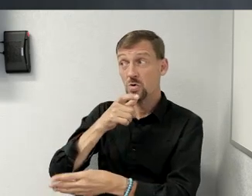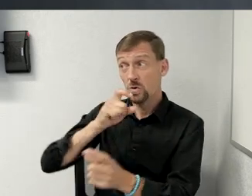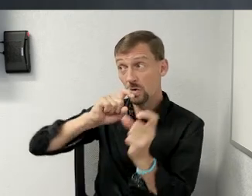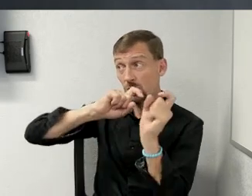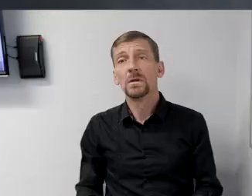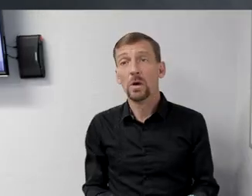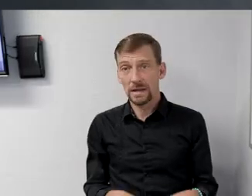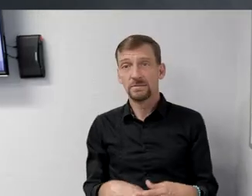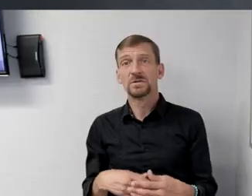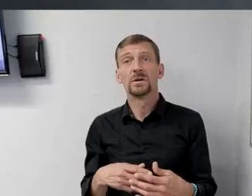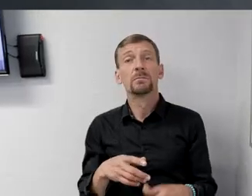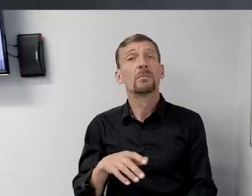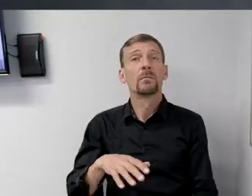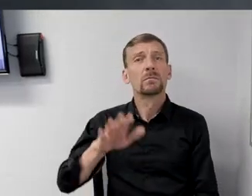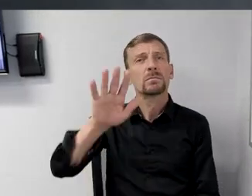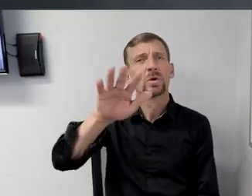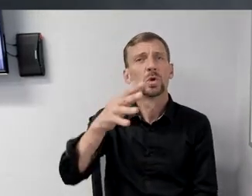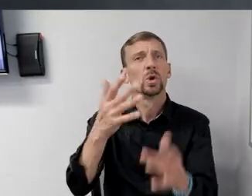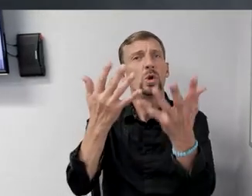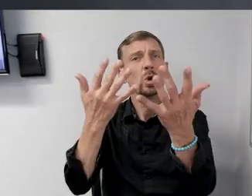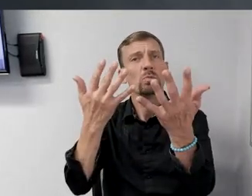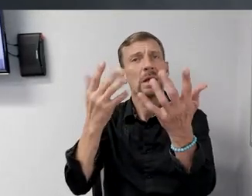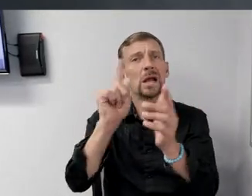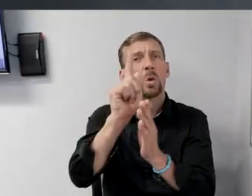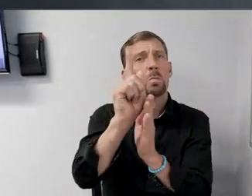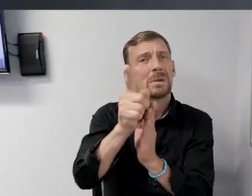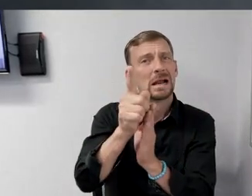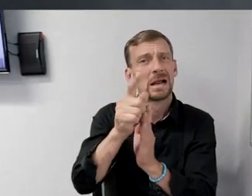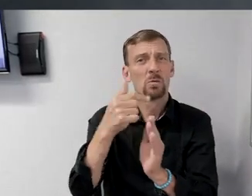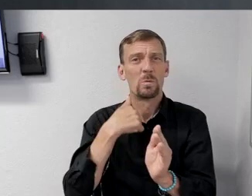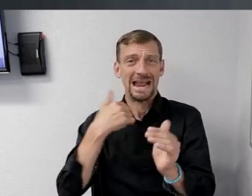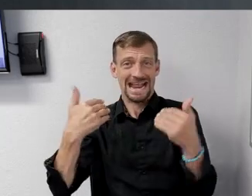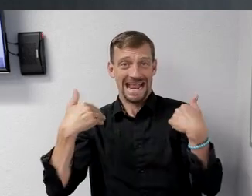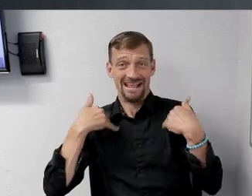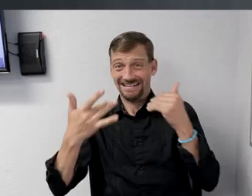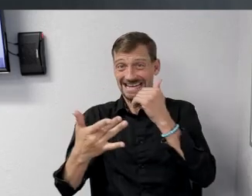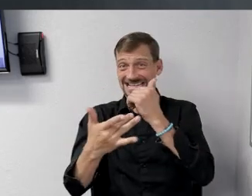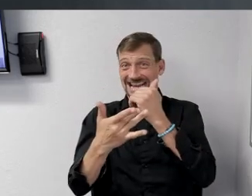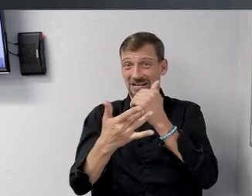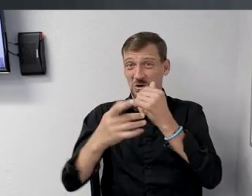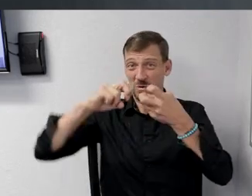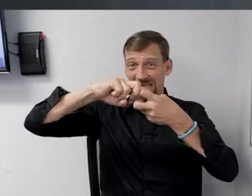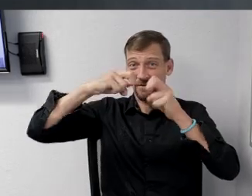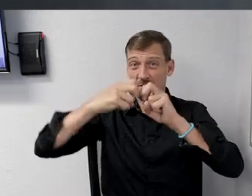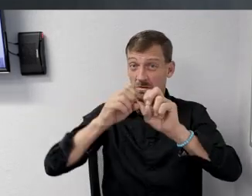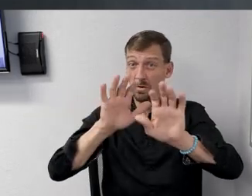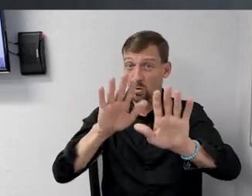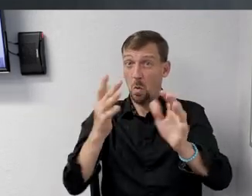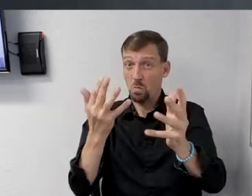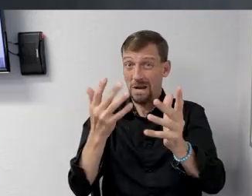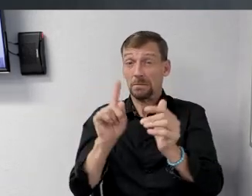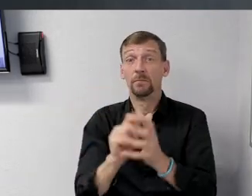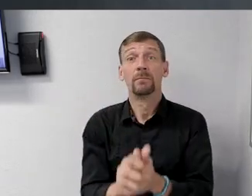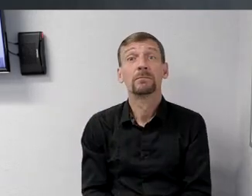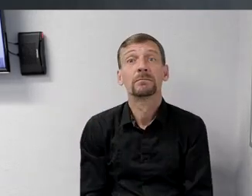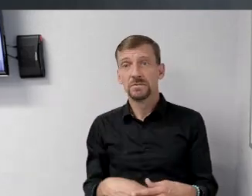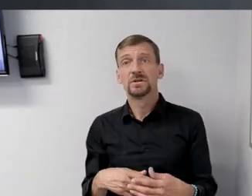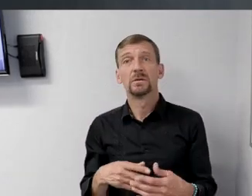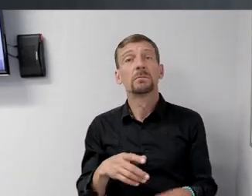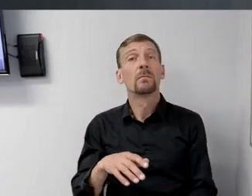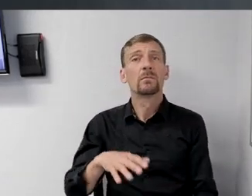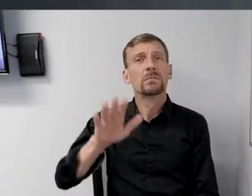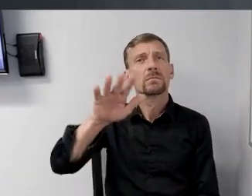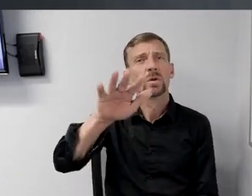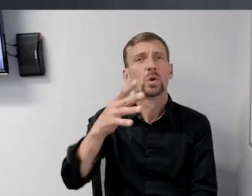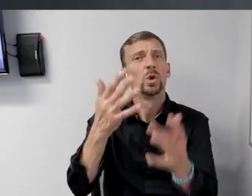last night? Yeah, I heard about that. Make you a little nervous? Certainly. Here just last week, I was